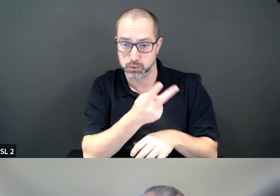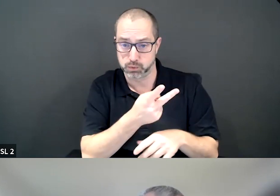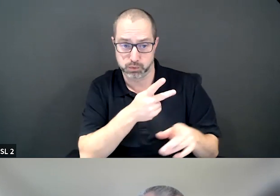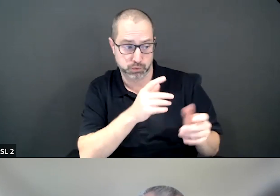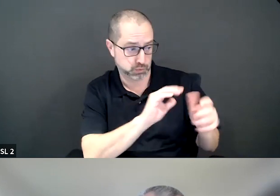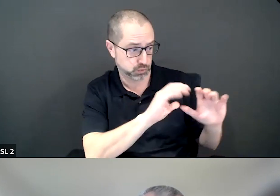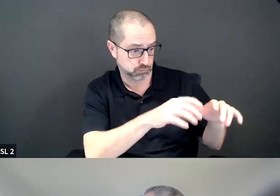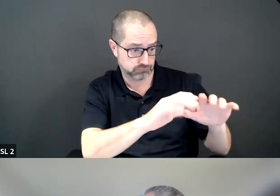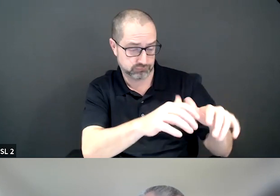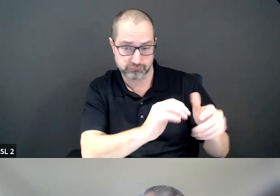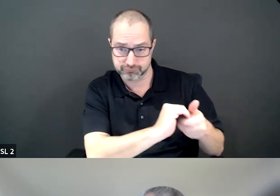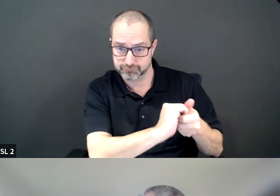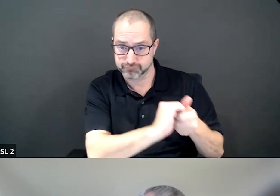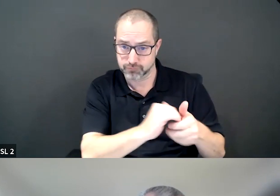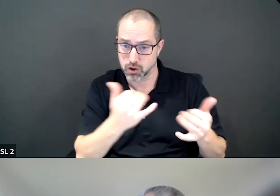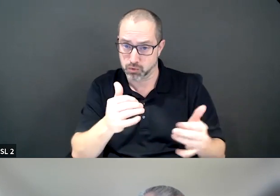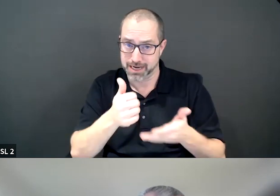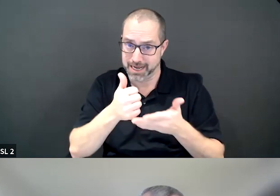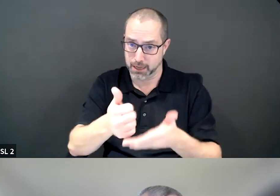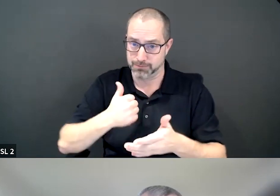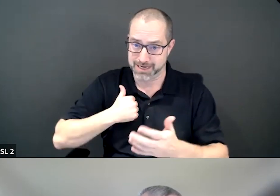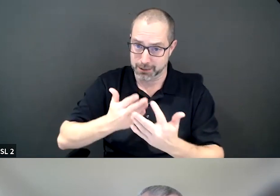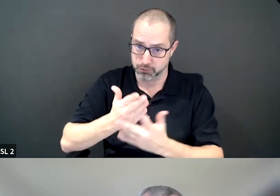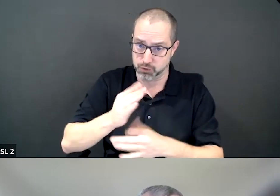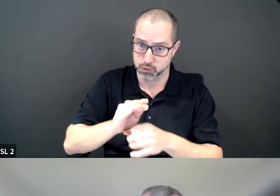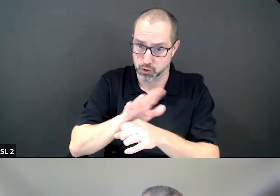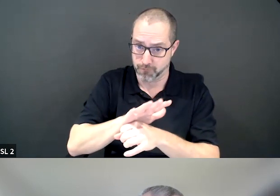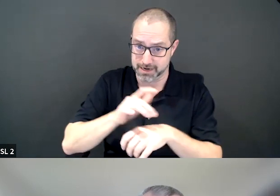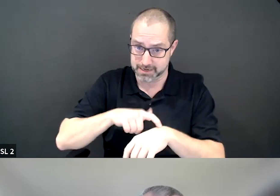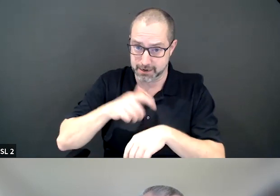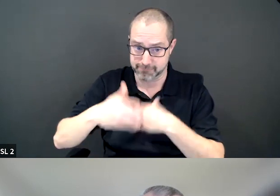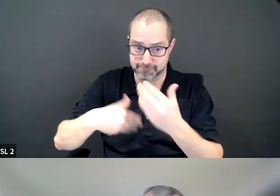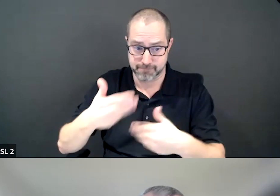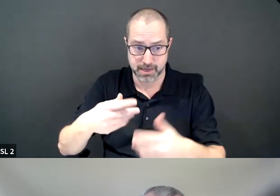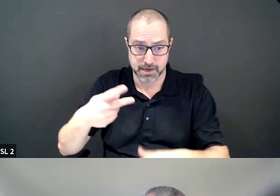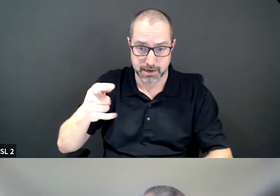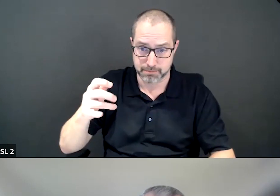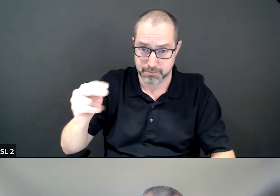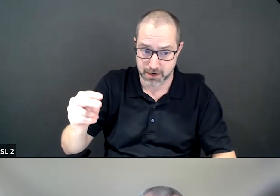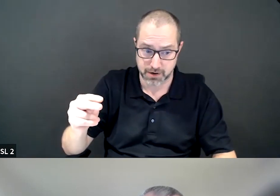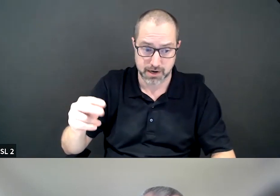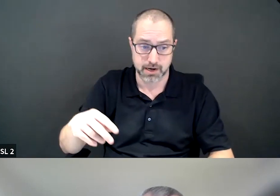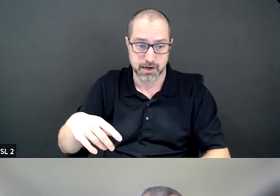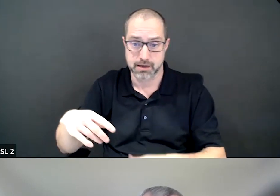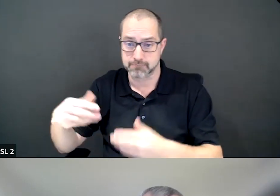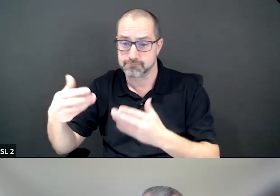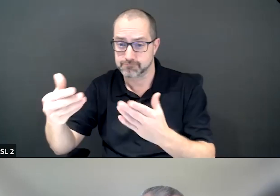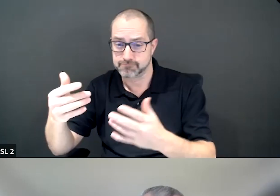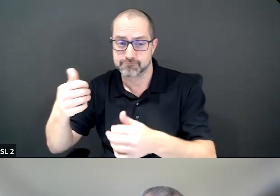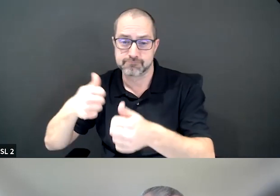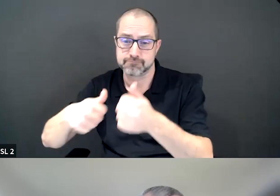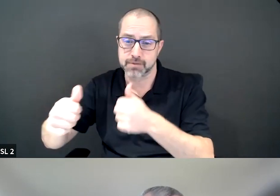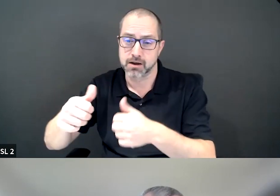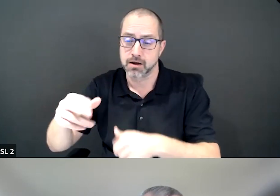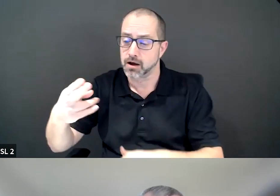collaborated to help Canada get through the COVID period. When Perrin stepped forward with Bruske's predecessor, Hassan